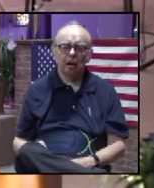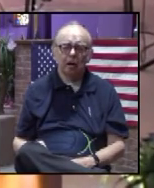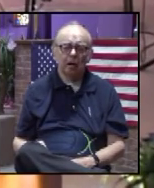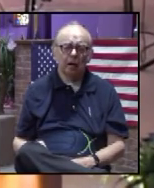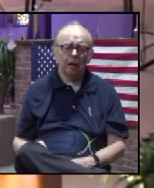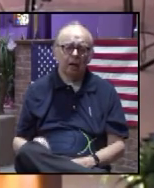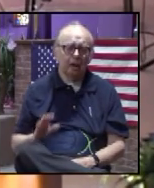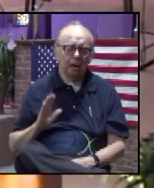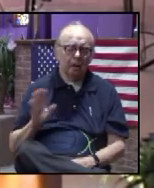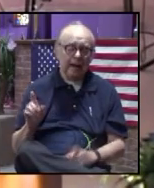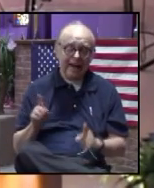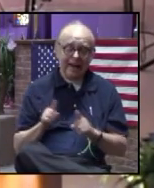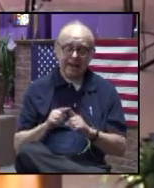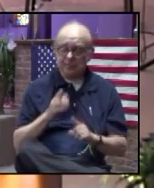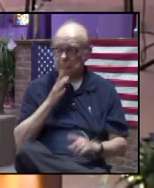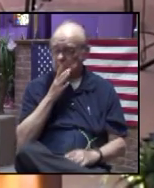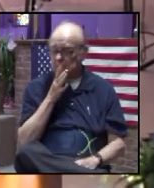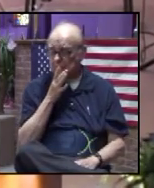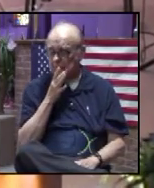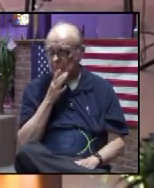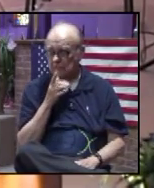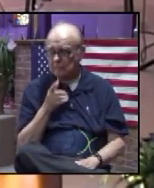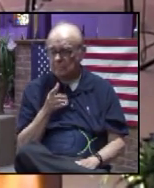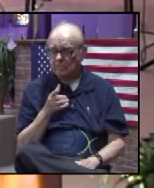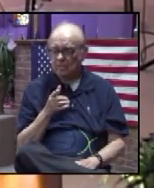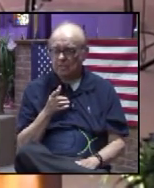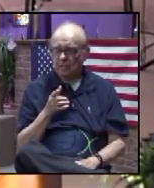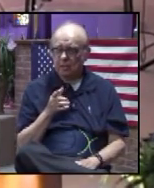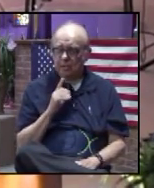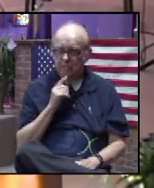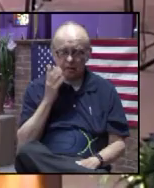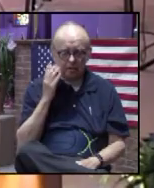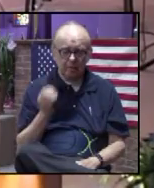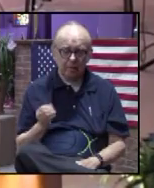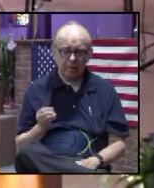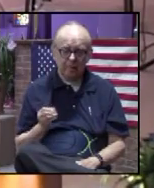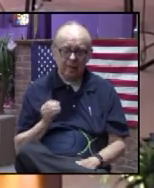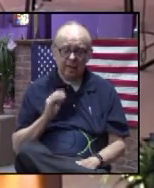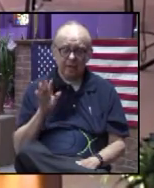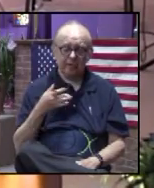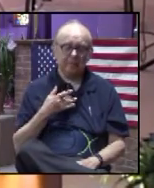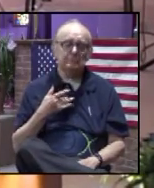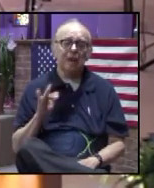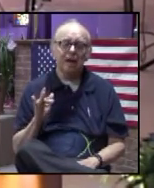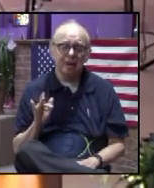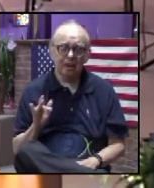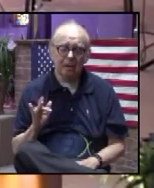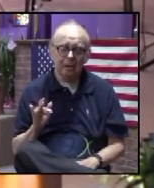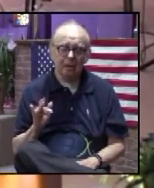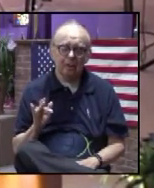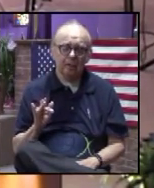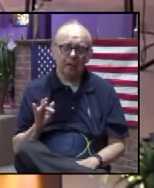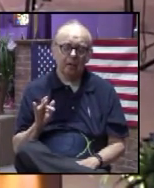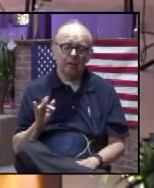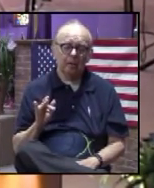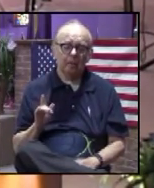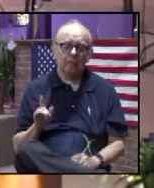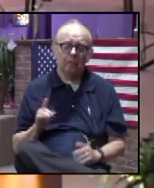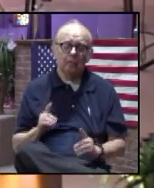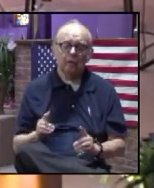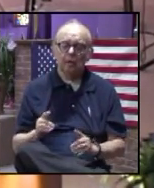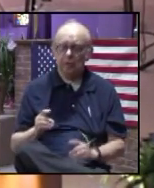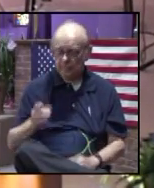You, as a mother, are experiencing his pain, while the Father,